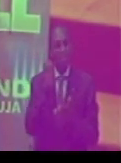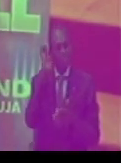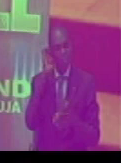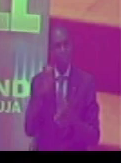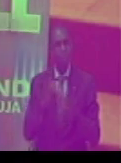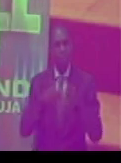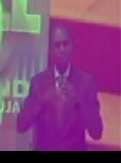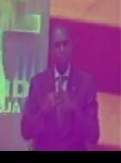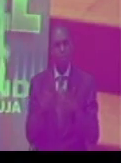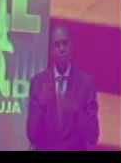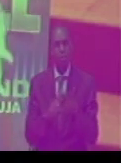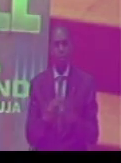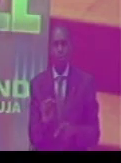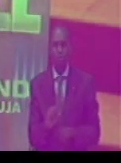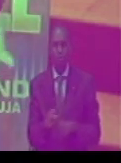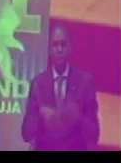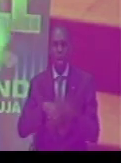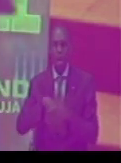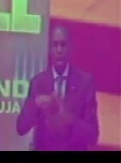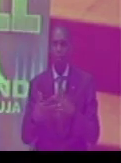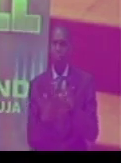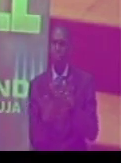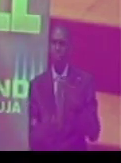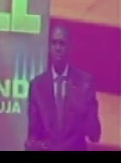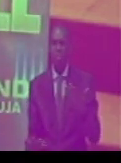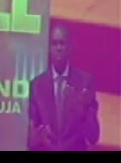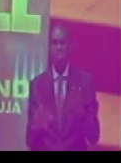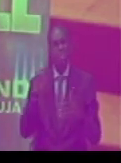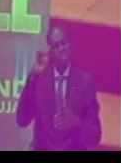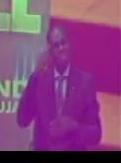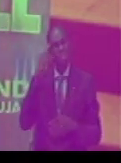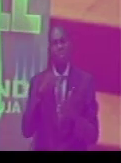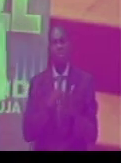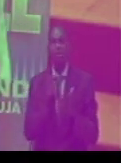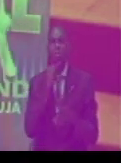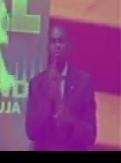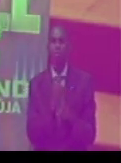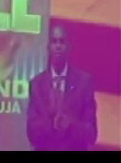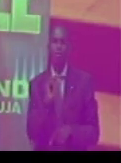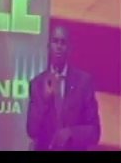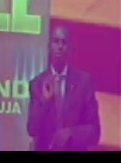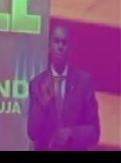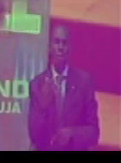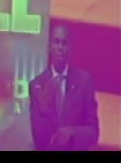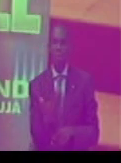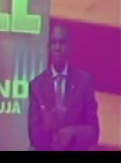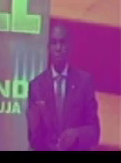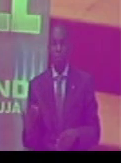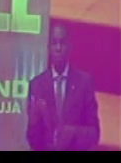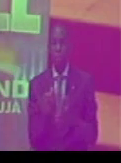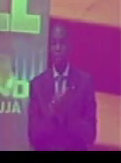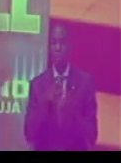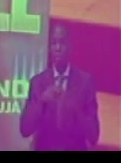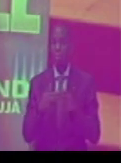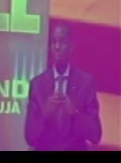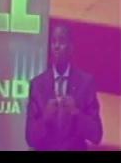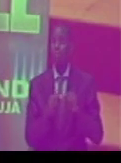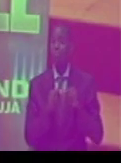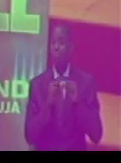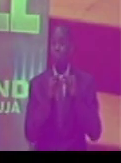myself i discovered that i stood out blood and i i thought it was just a minor